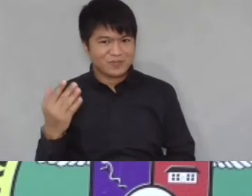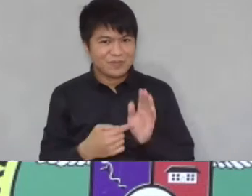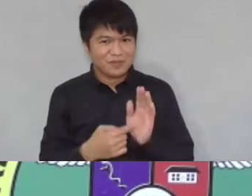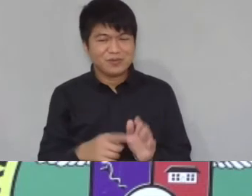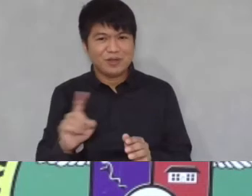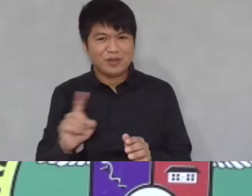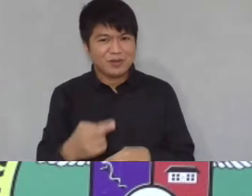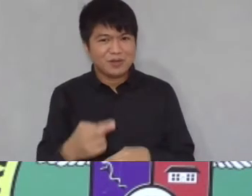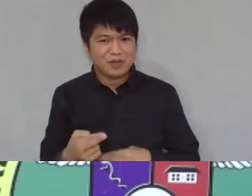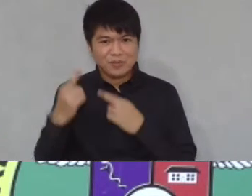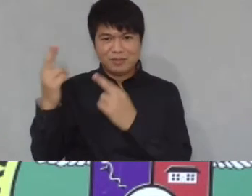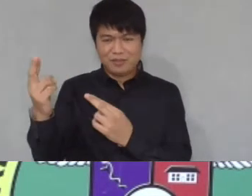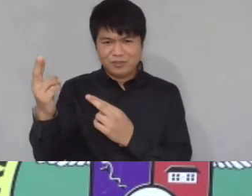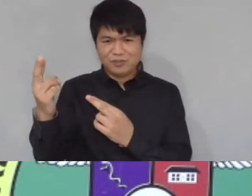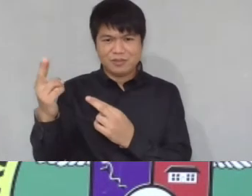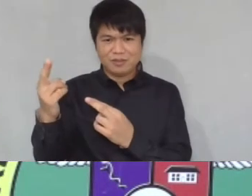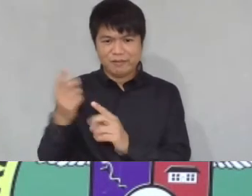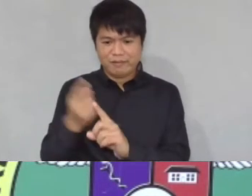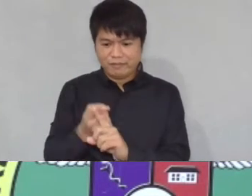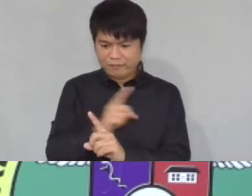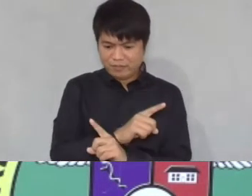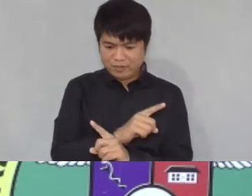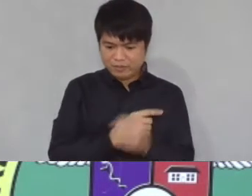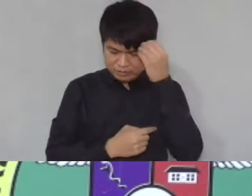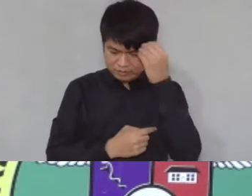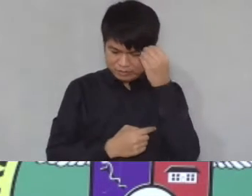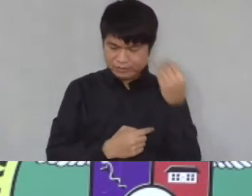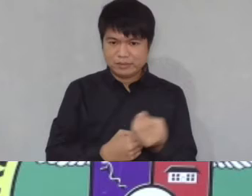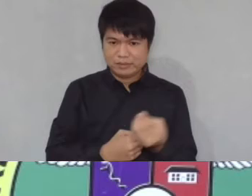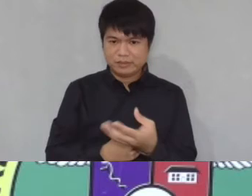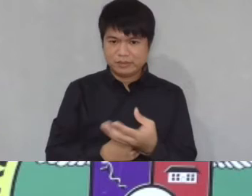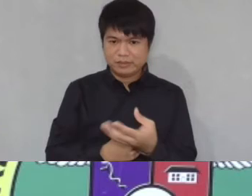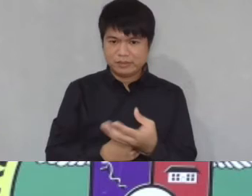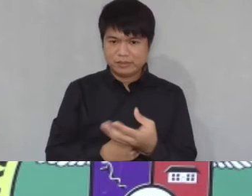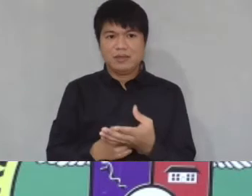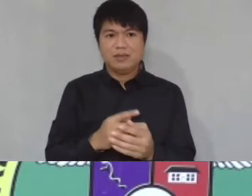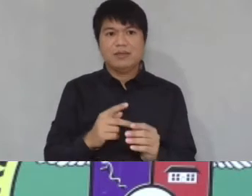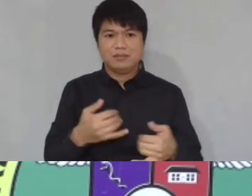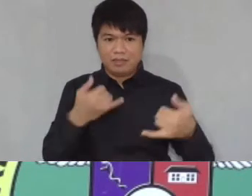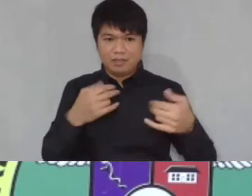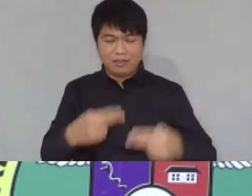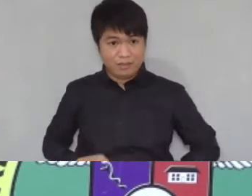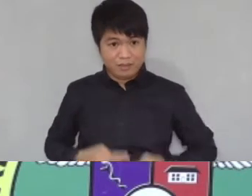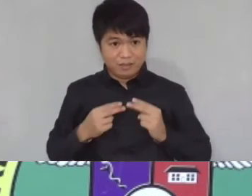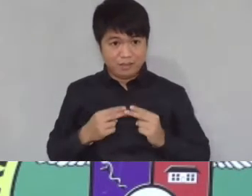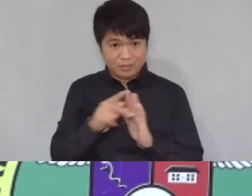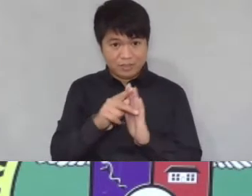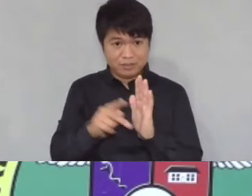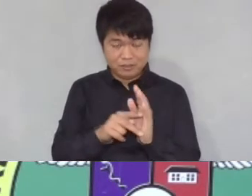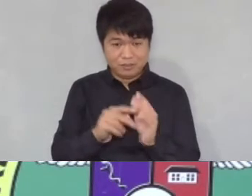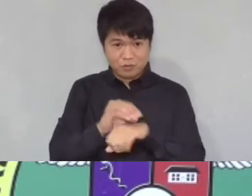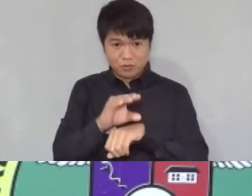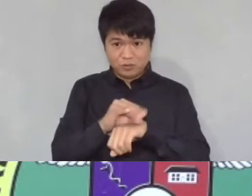recommendations from the coming from the insights through our telehealth policy project consultants, and then we